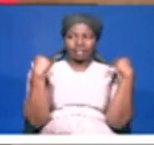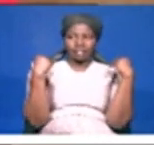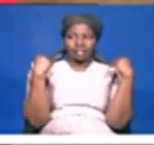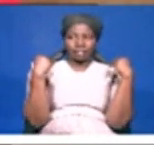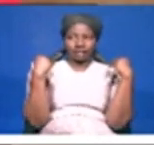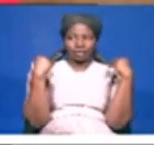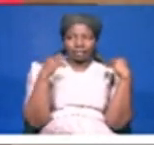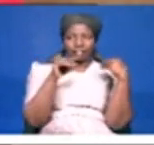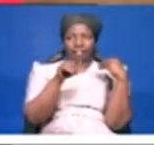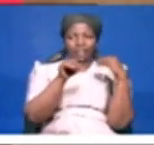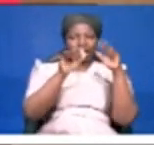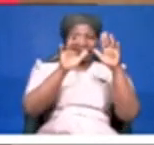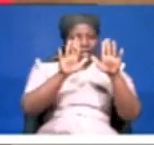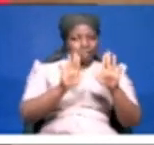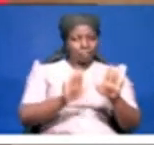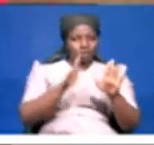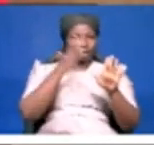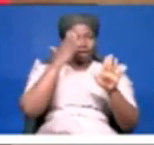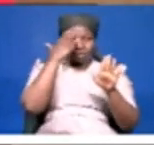is important because